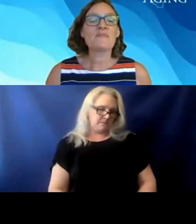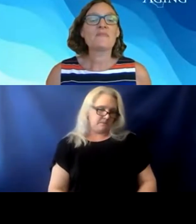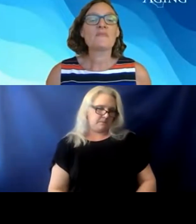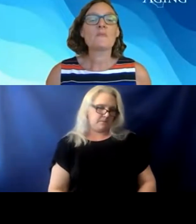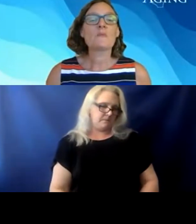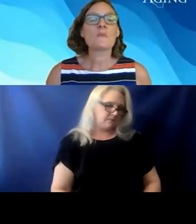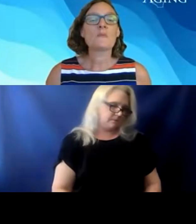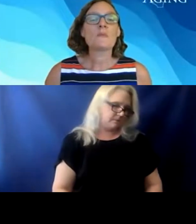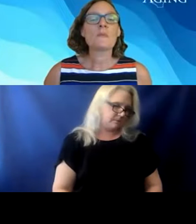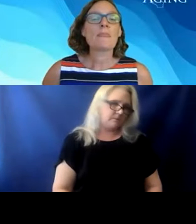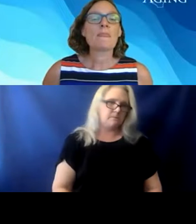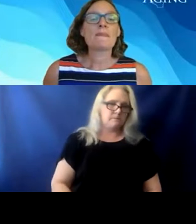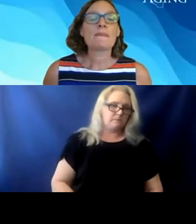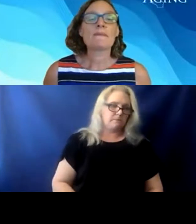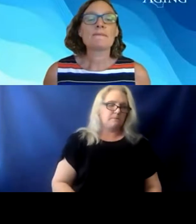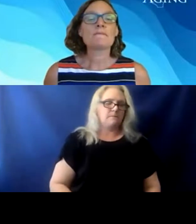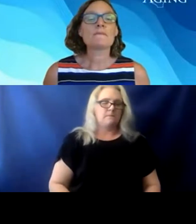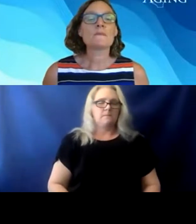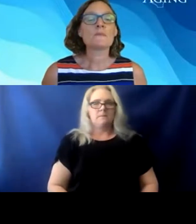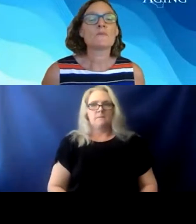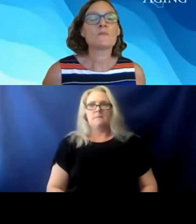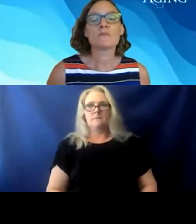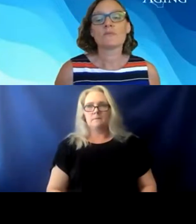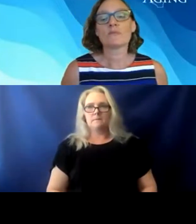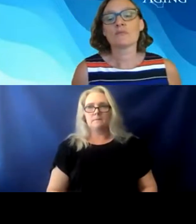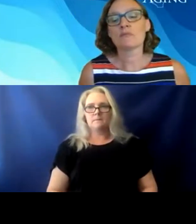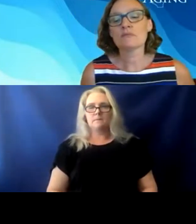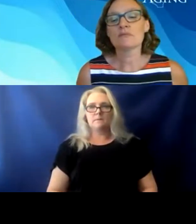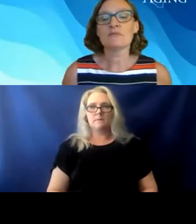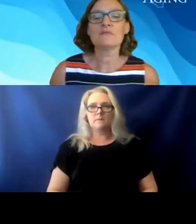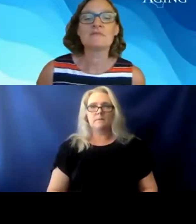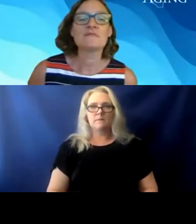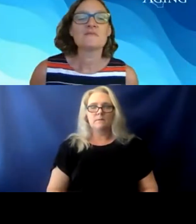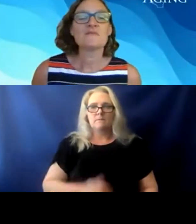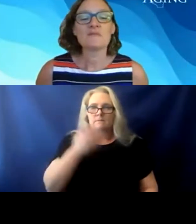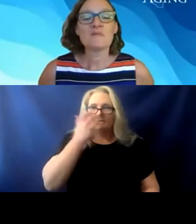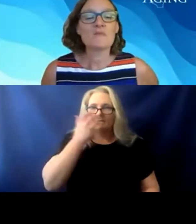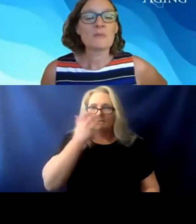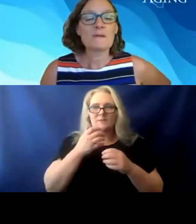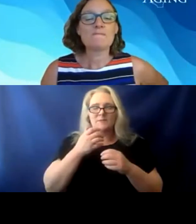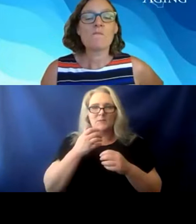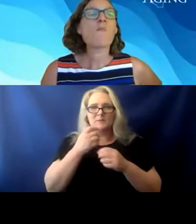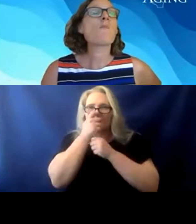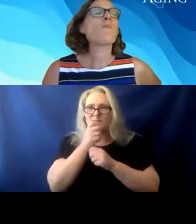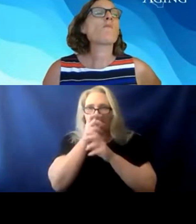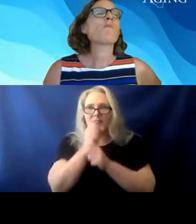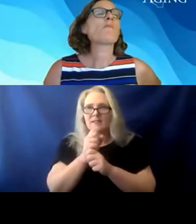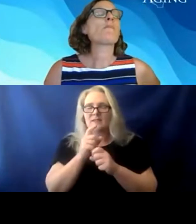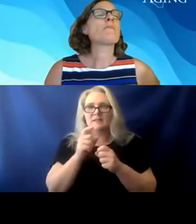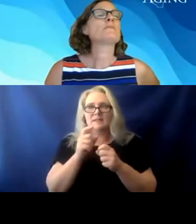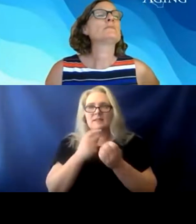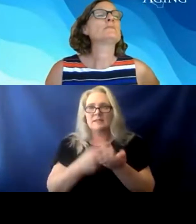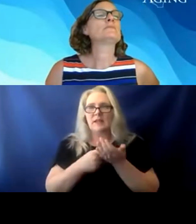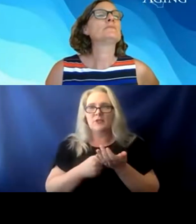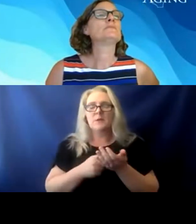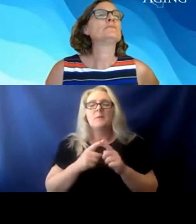Great. This has been a pretty riveting discussion. Thank you so much. So we're going to turn to public comment. As a